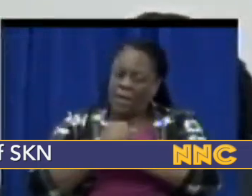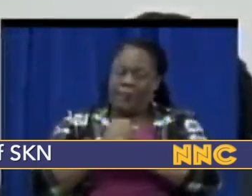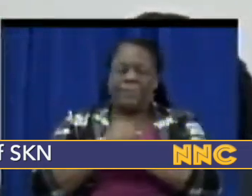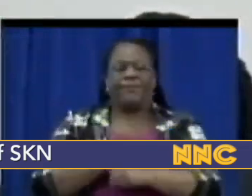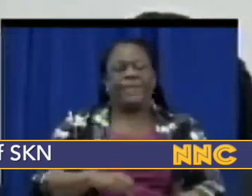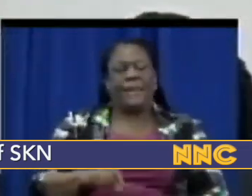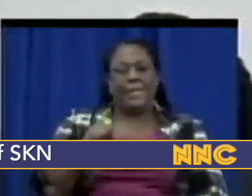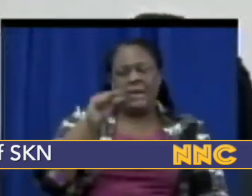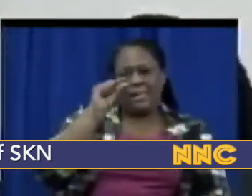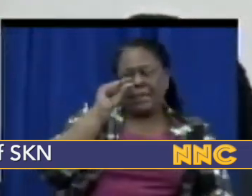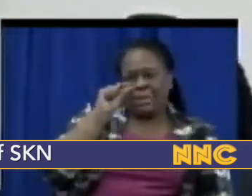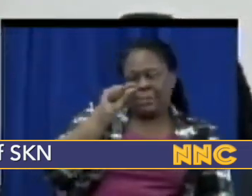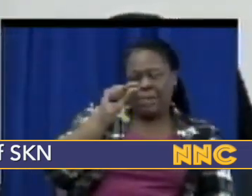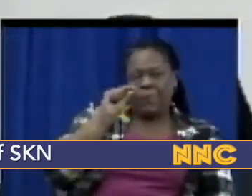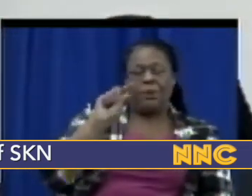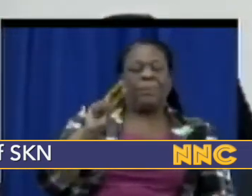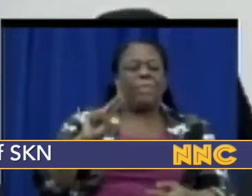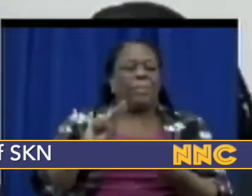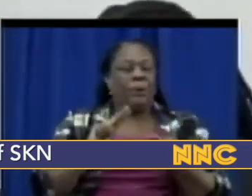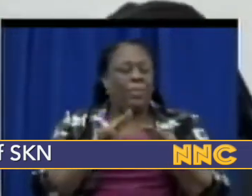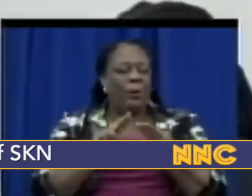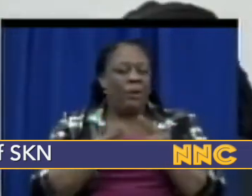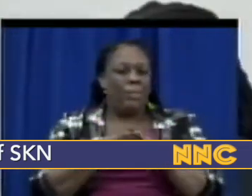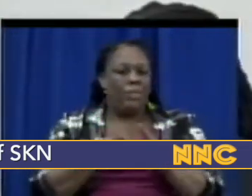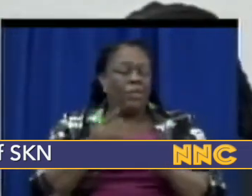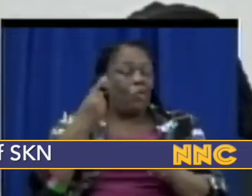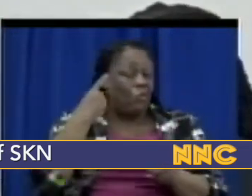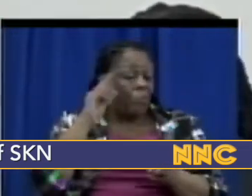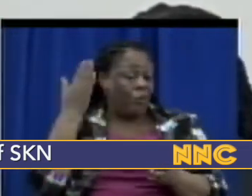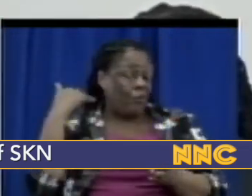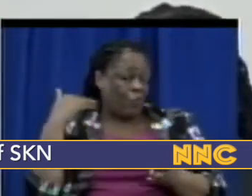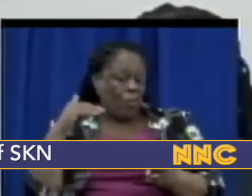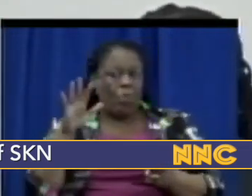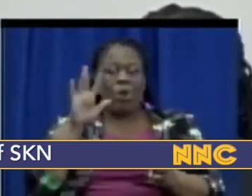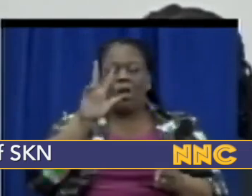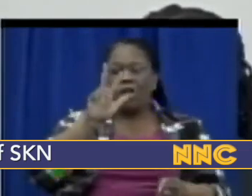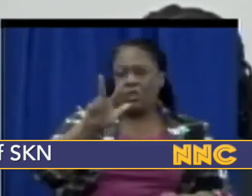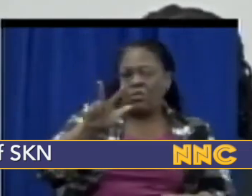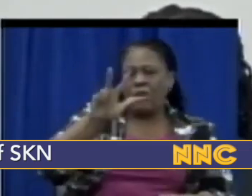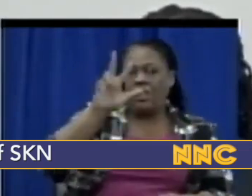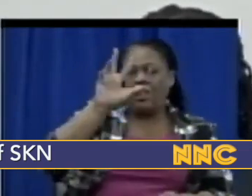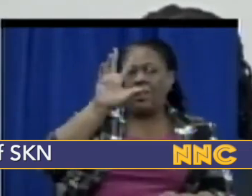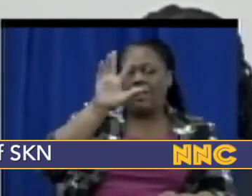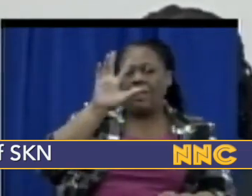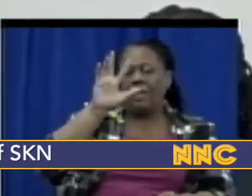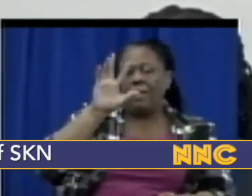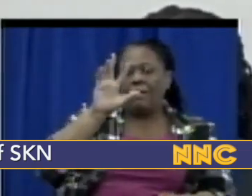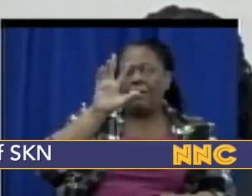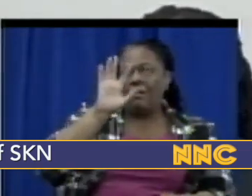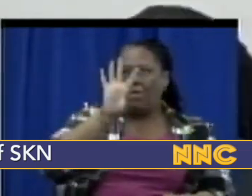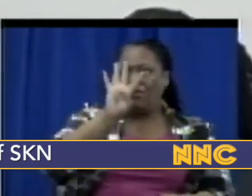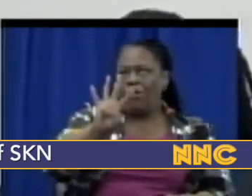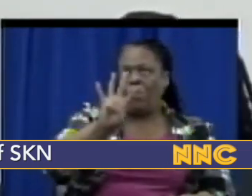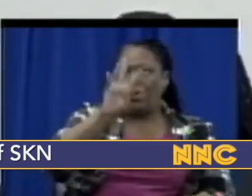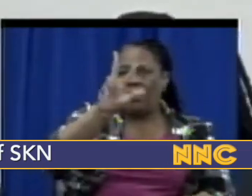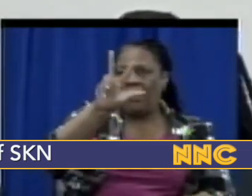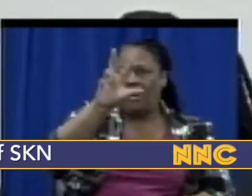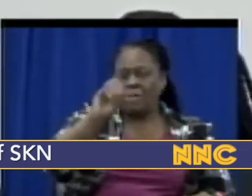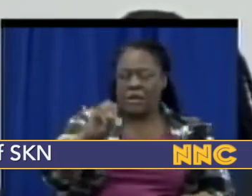amount for those who qualify used to be $300, $430,